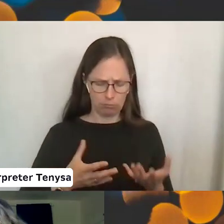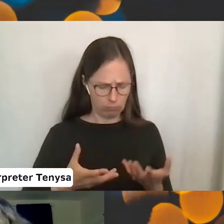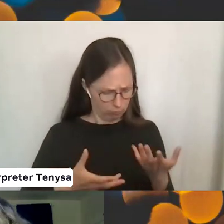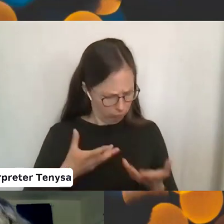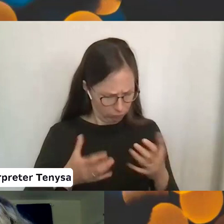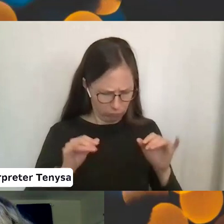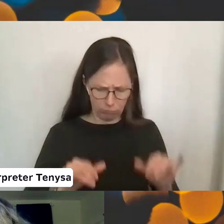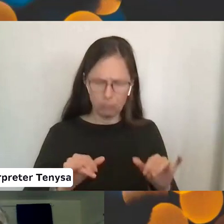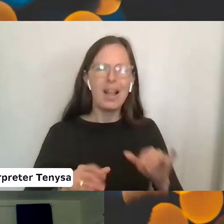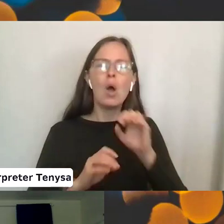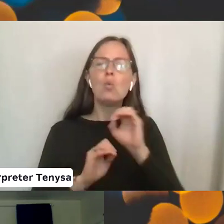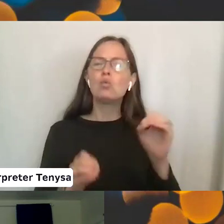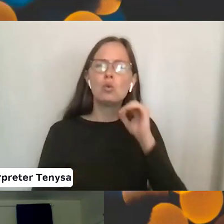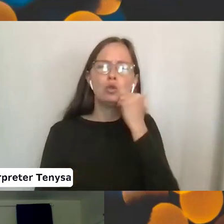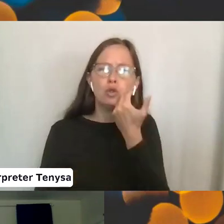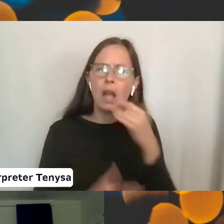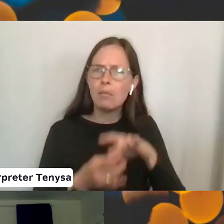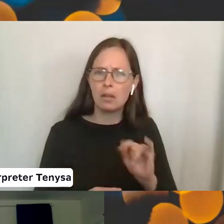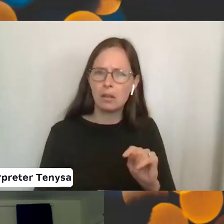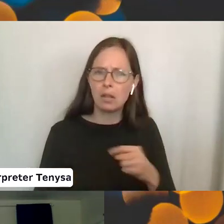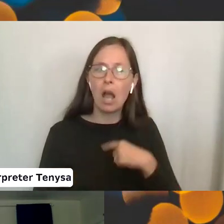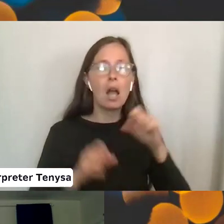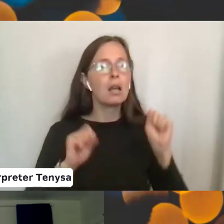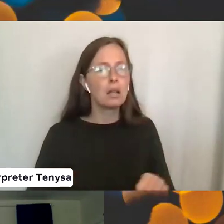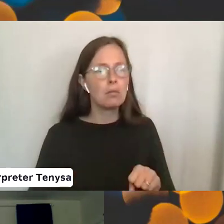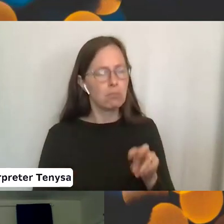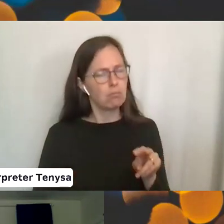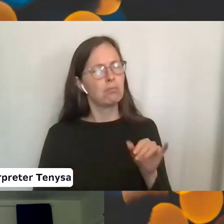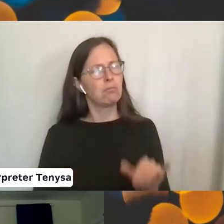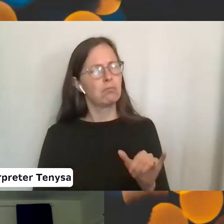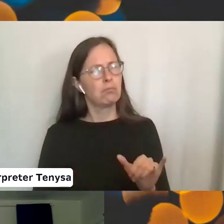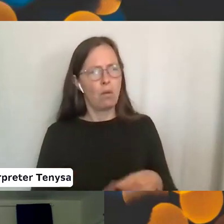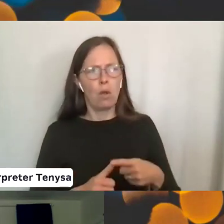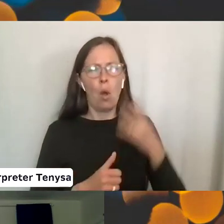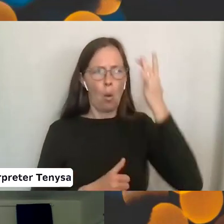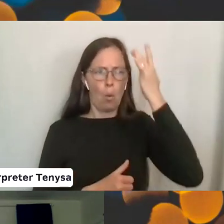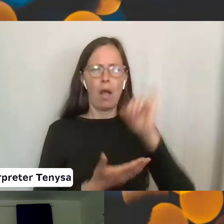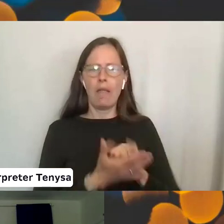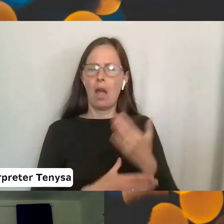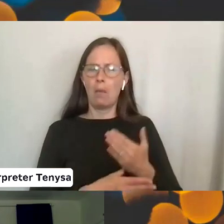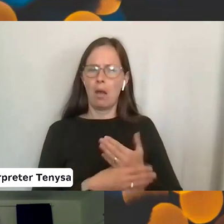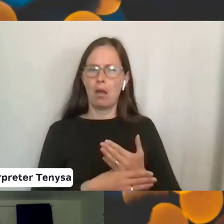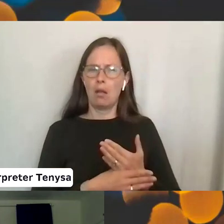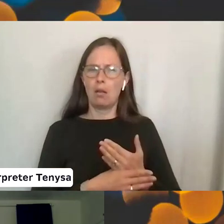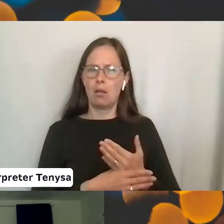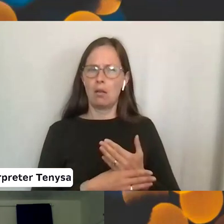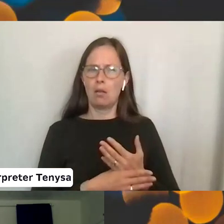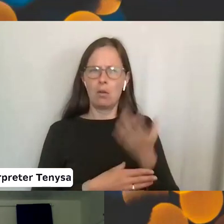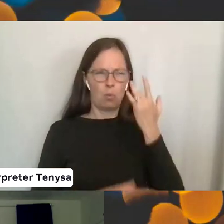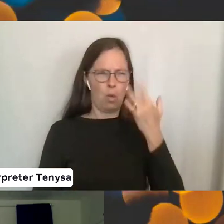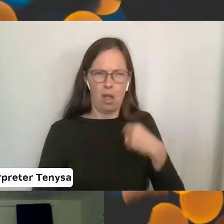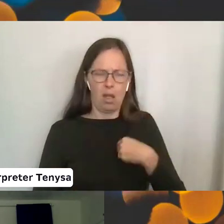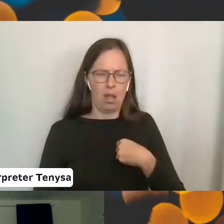go, first of all, I go, why does that bother me? Why am I bothered? Why is it